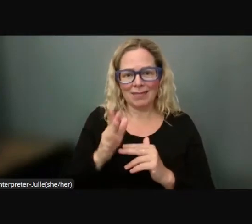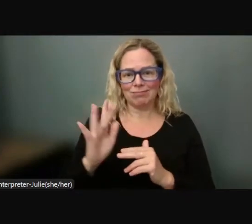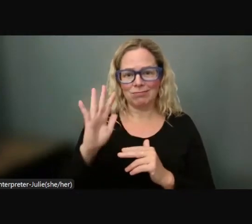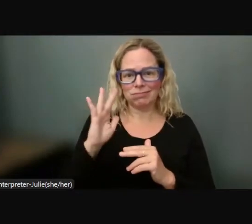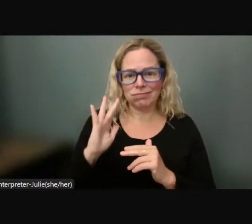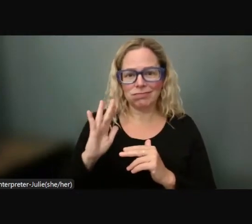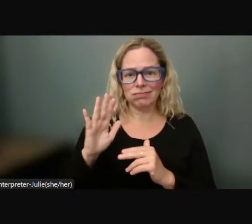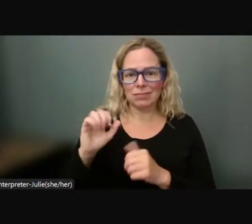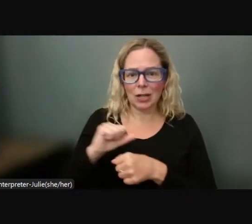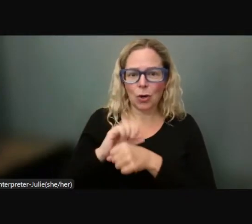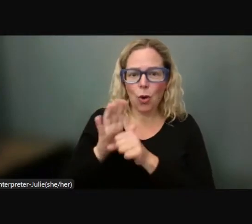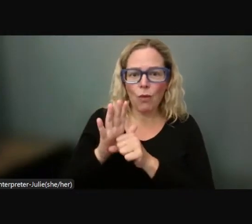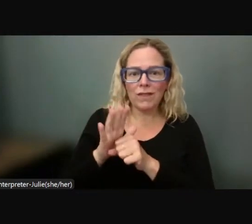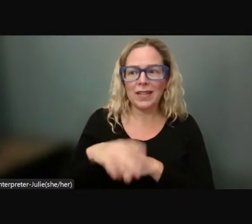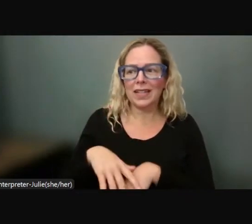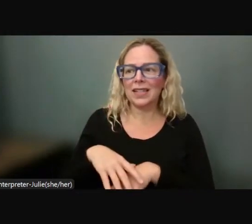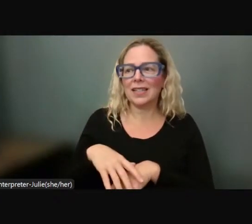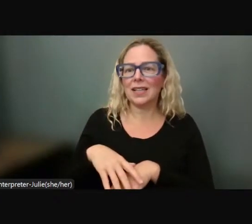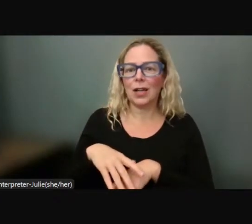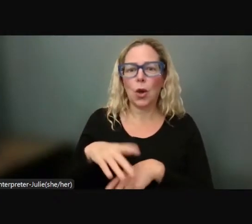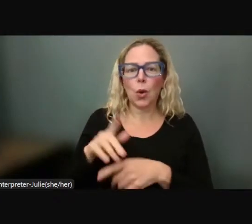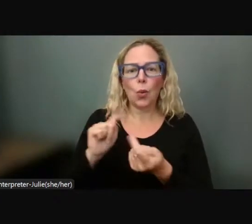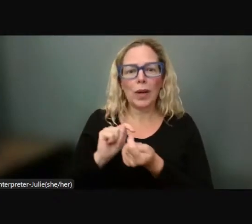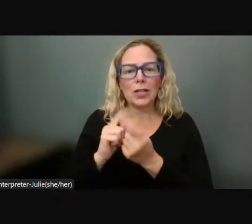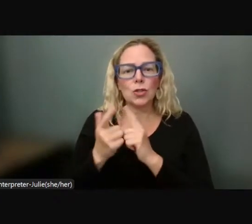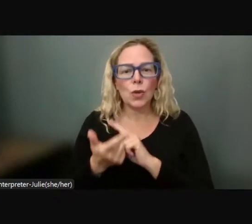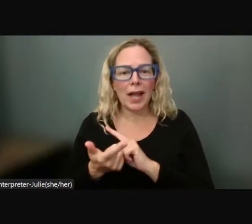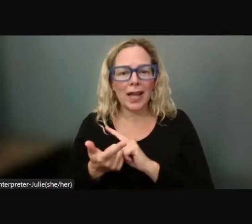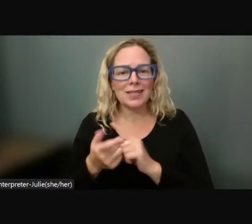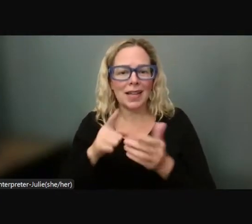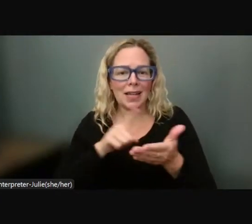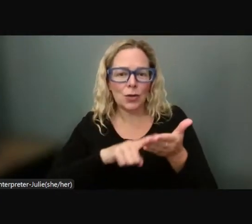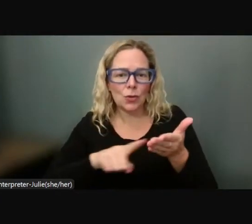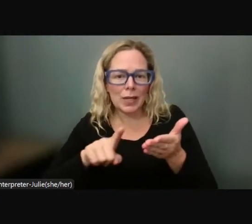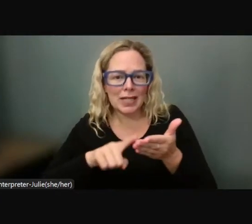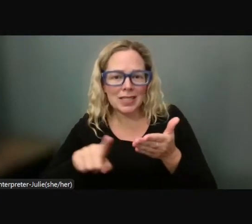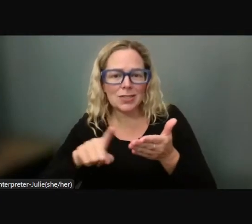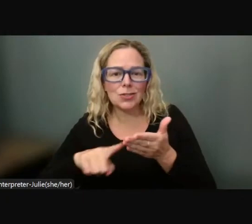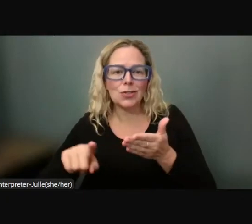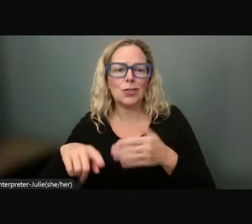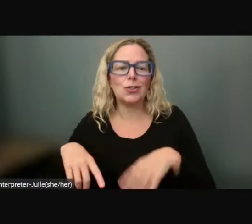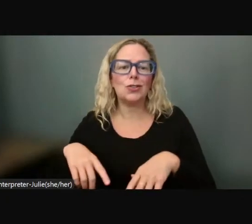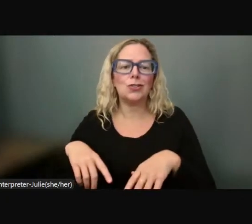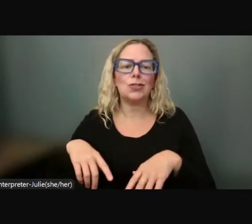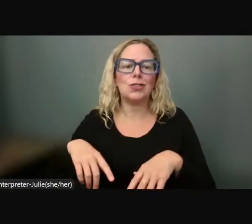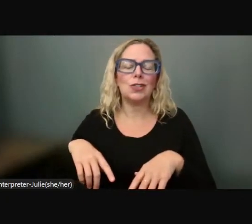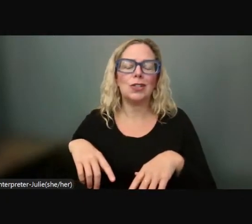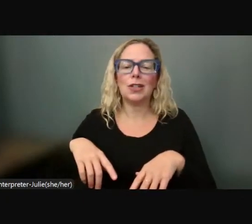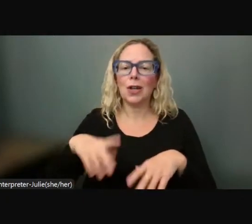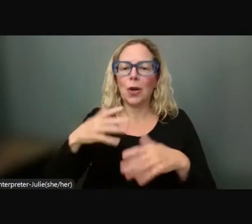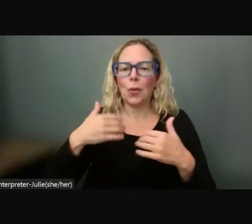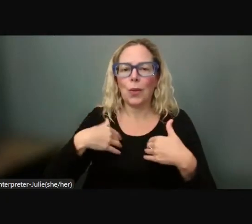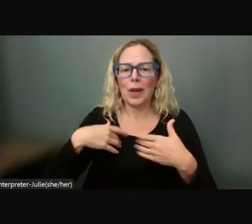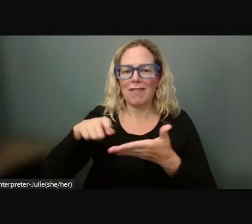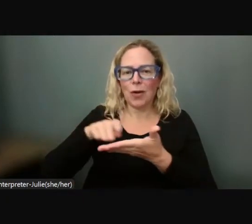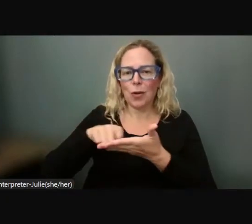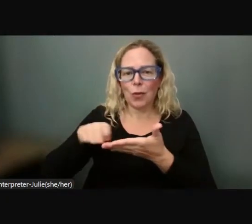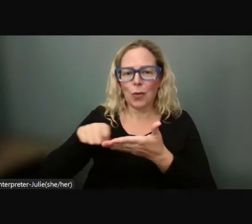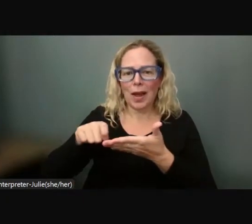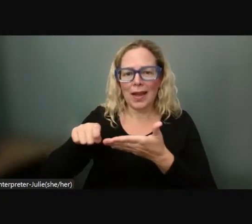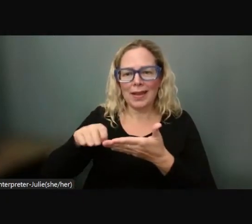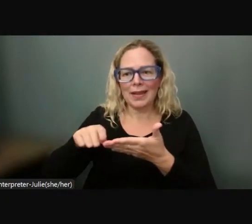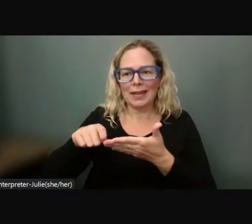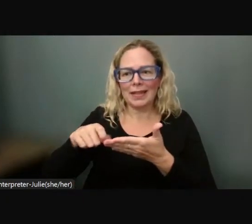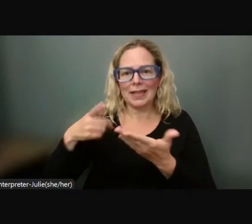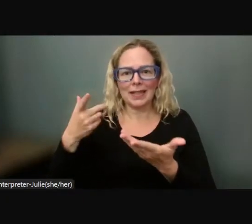COVID. We translated some research there into an infographic. We at one point had a writing accountability group. But what I think is